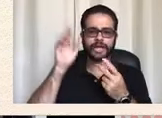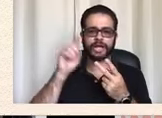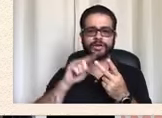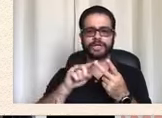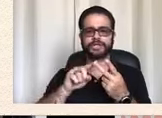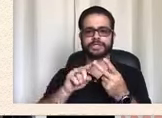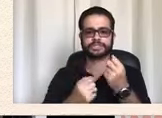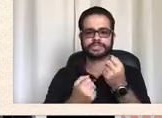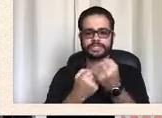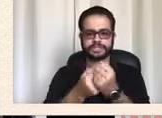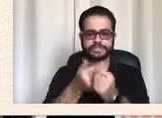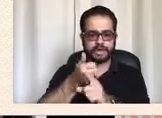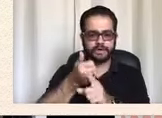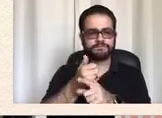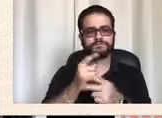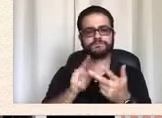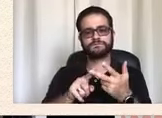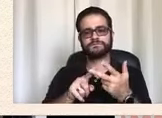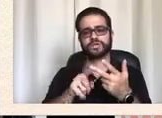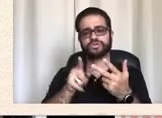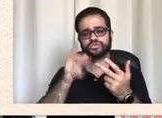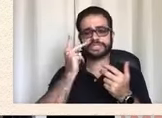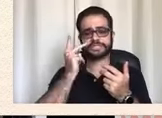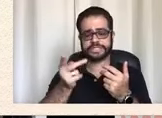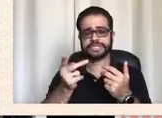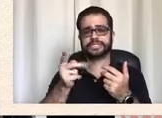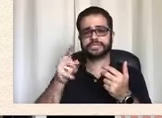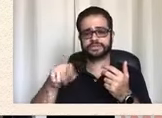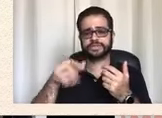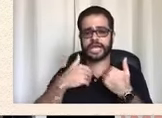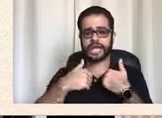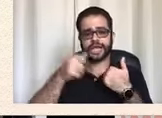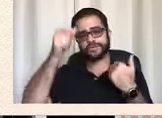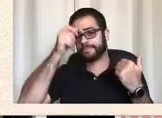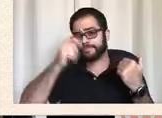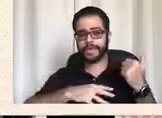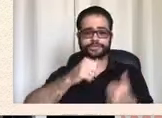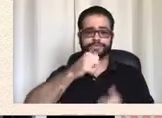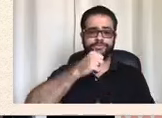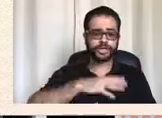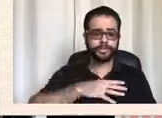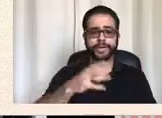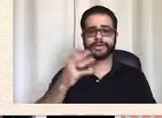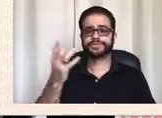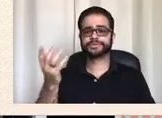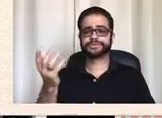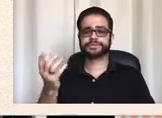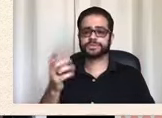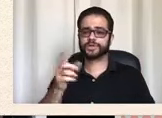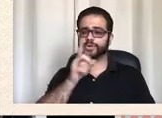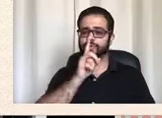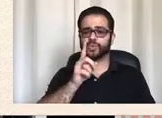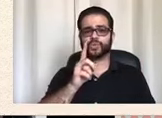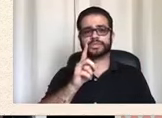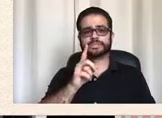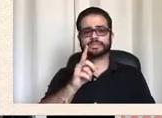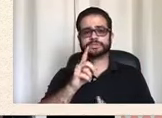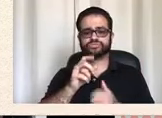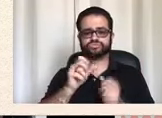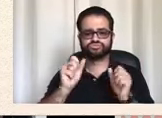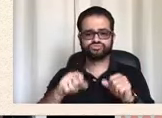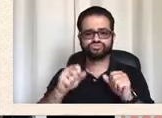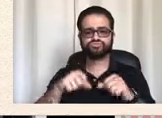self-advocates. As you can see, there's males, there's females. We really strive for participants from across